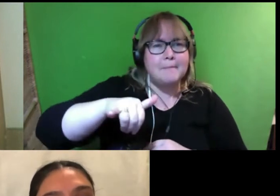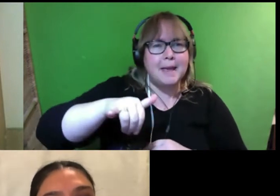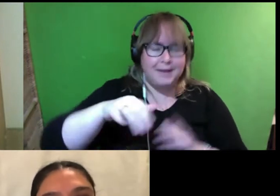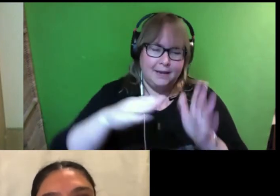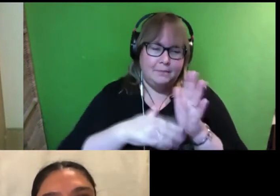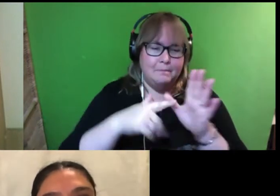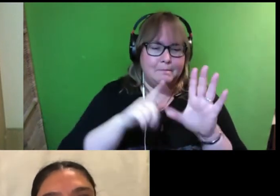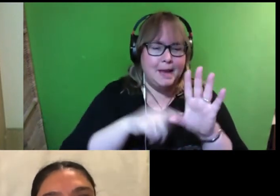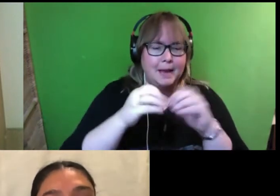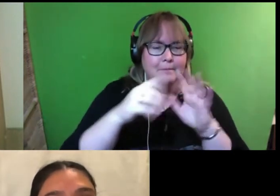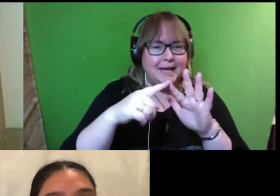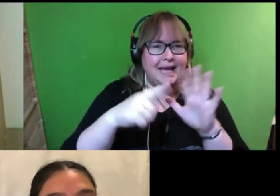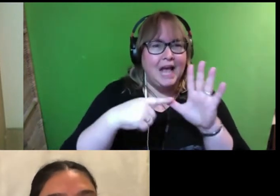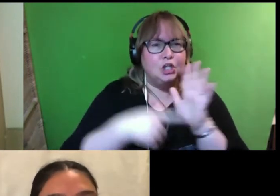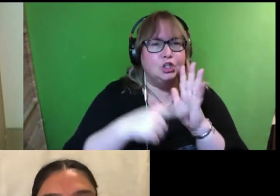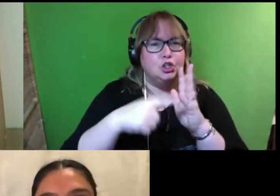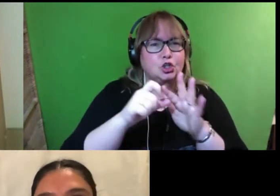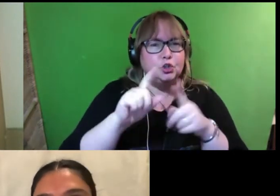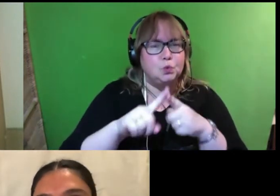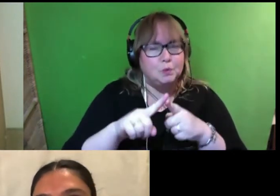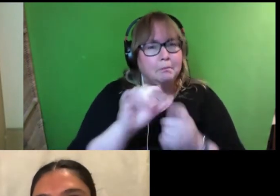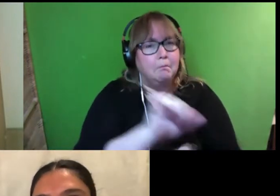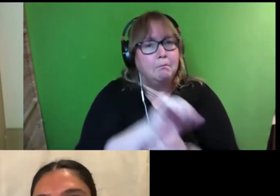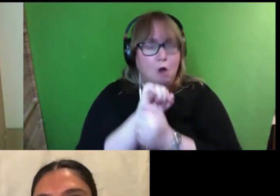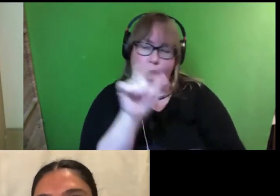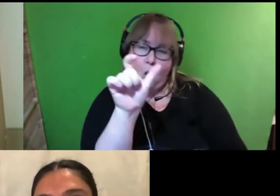borrowed from Rax Media Collective.